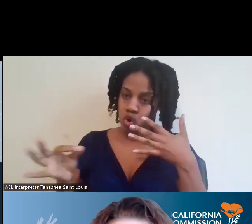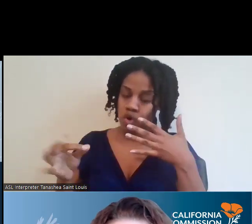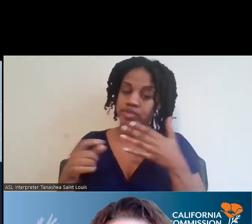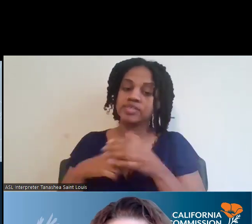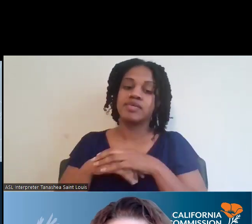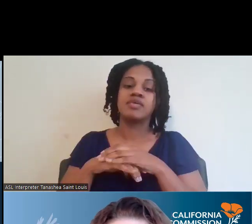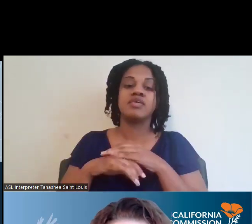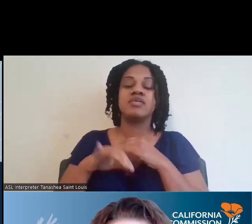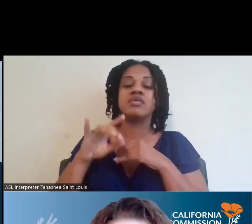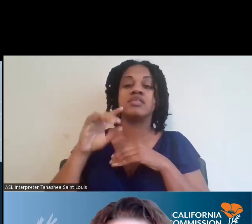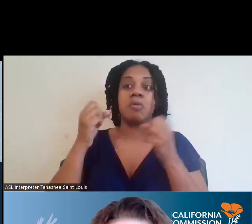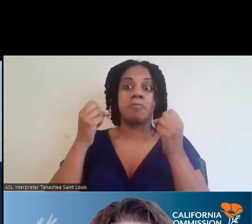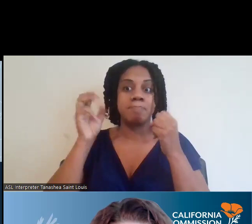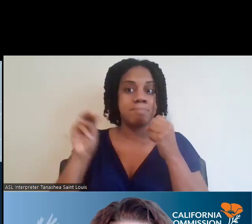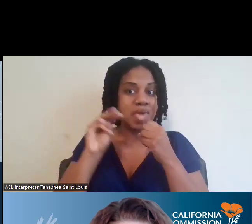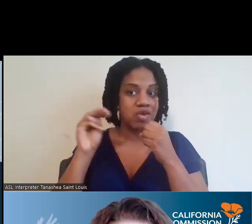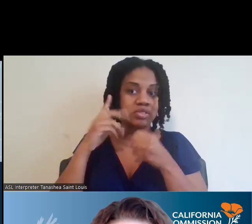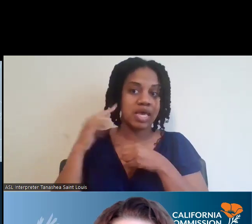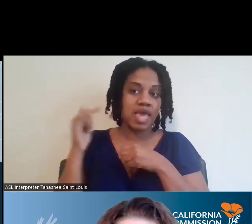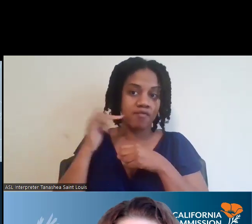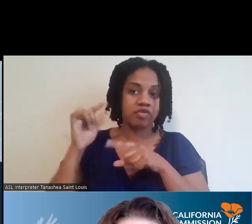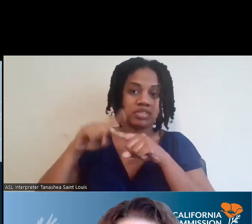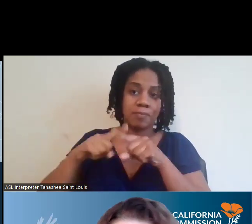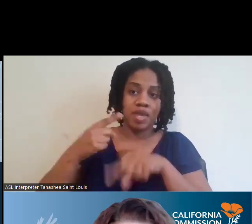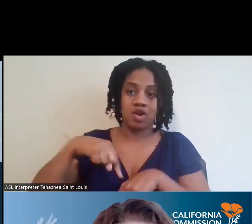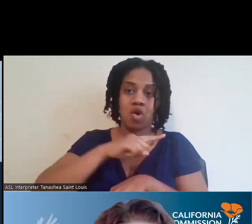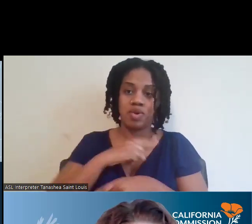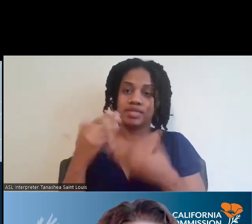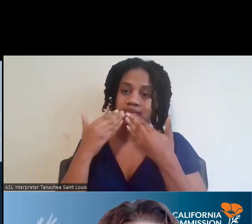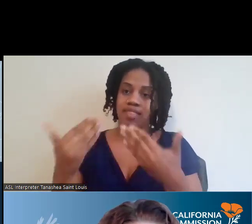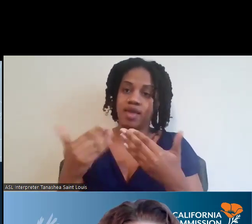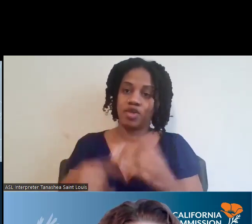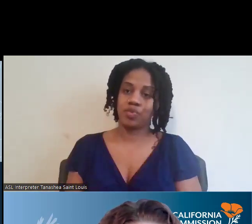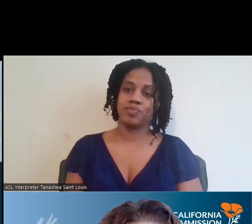concludes, millions of Californians are counting on it. Thank you.